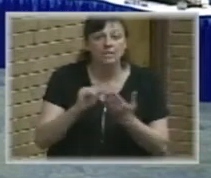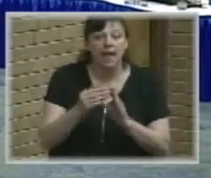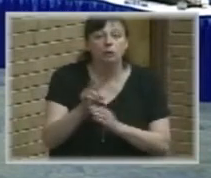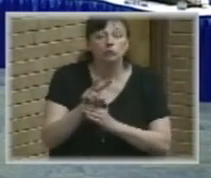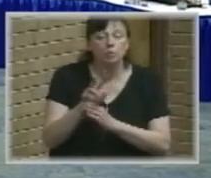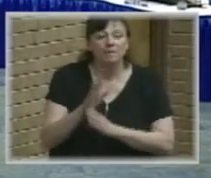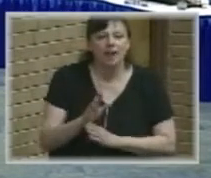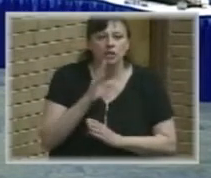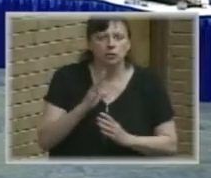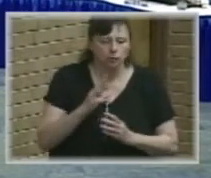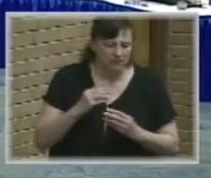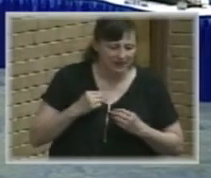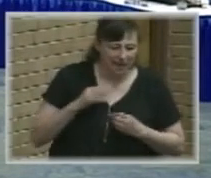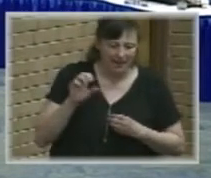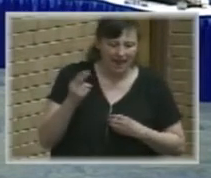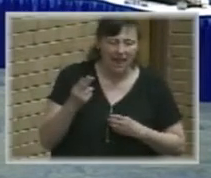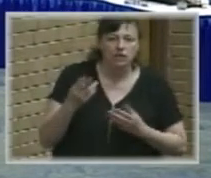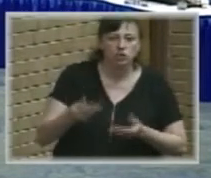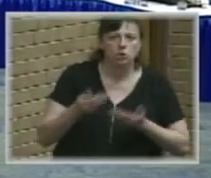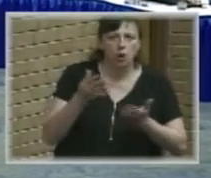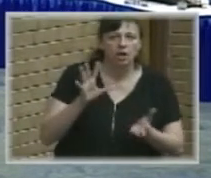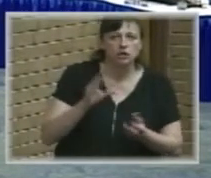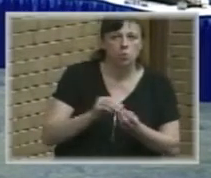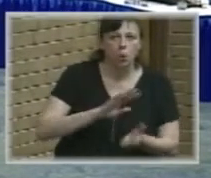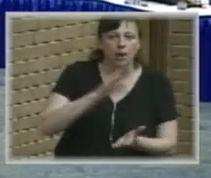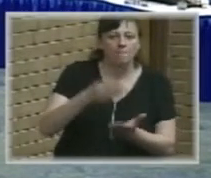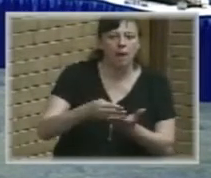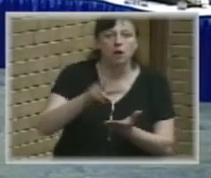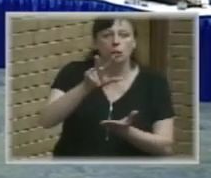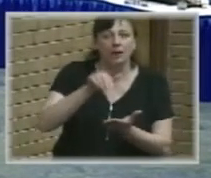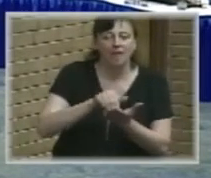to accept cash donations in the total amount of